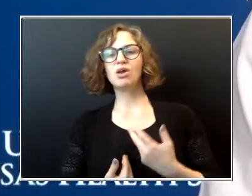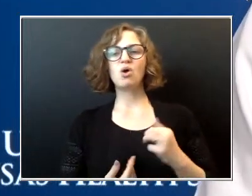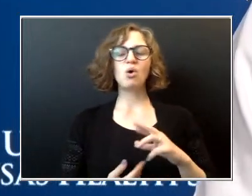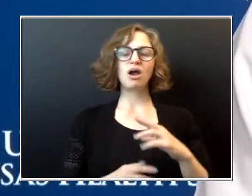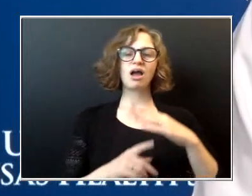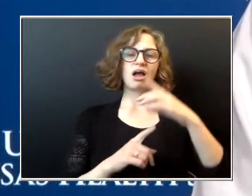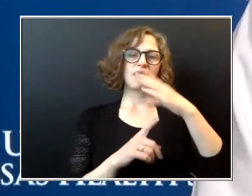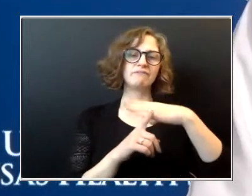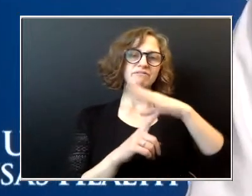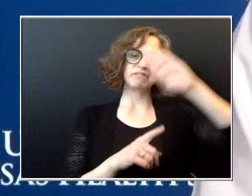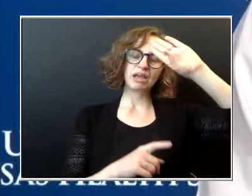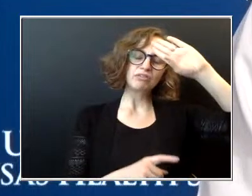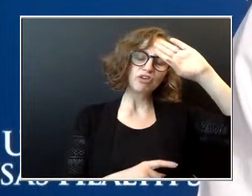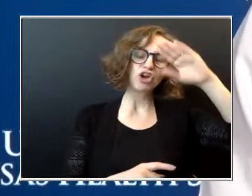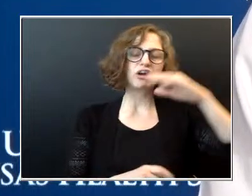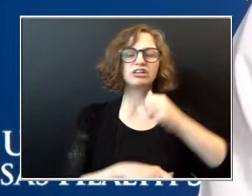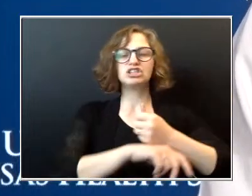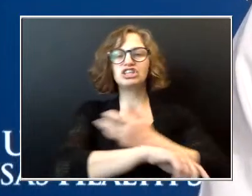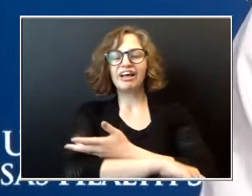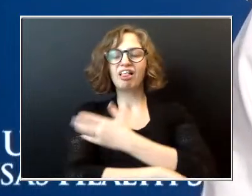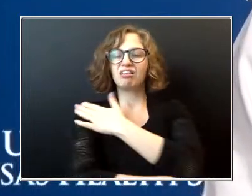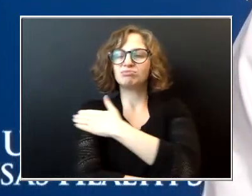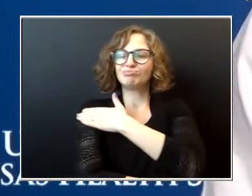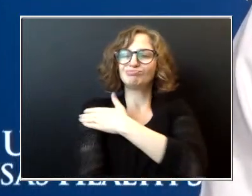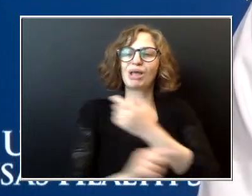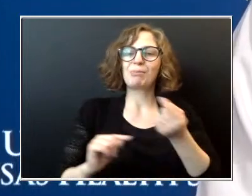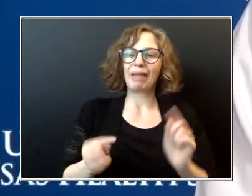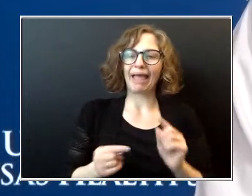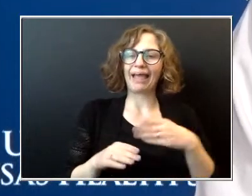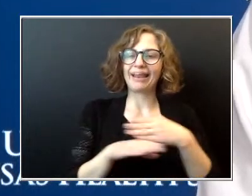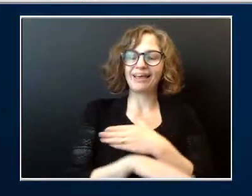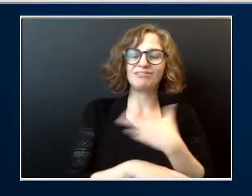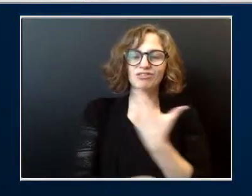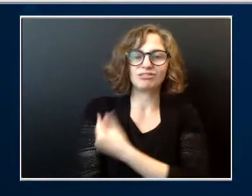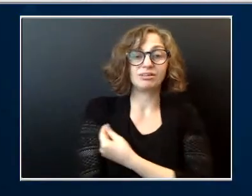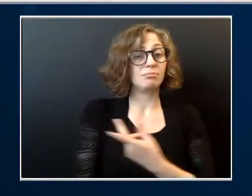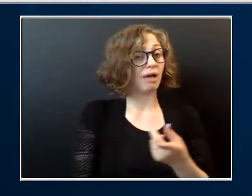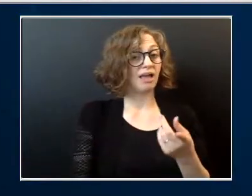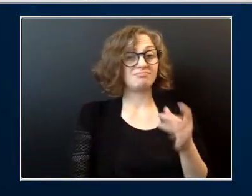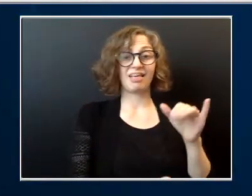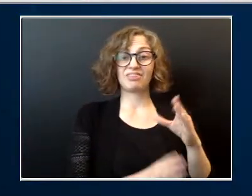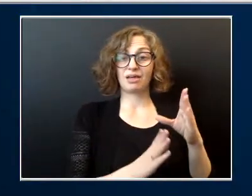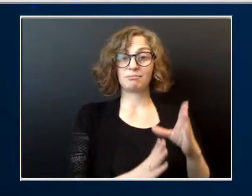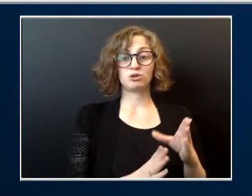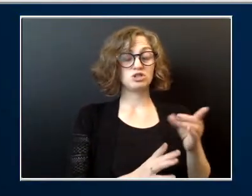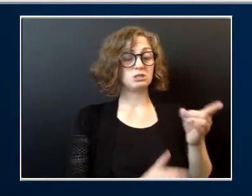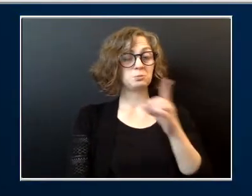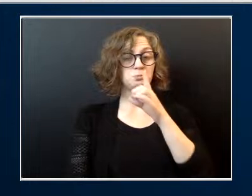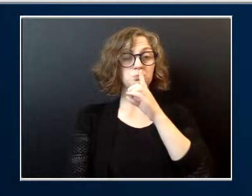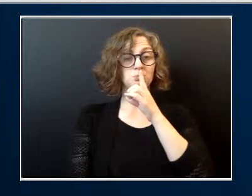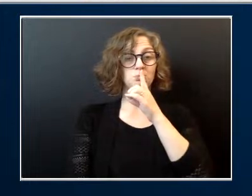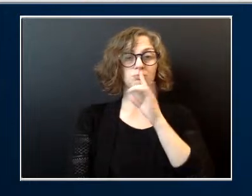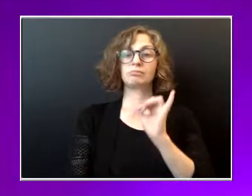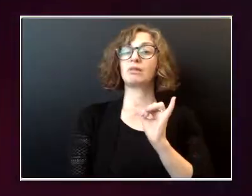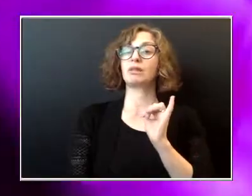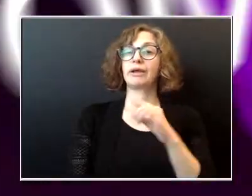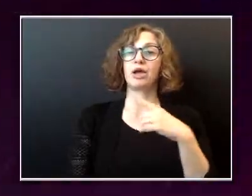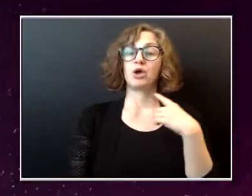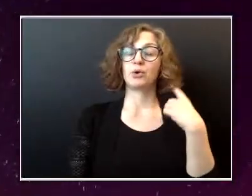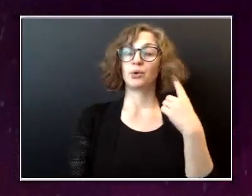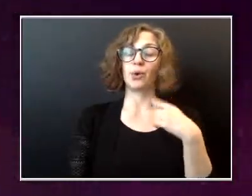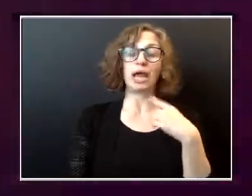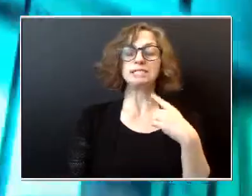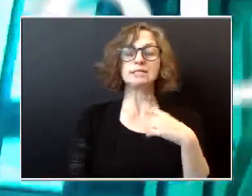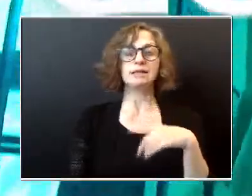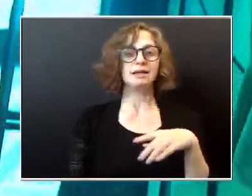pain, but they did not report any of that. So it's pretty interesting. Well, crazy as crazy does. All right, Alexis Del Smith is